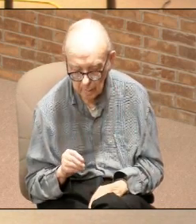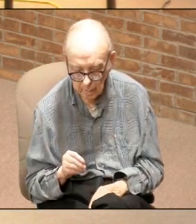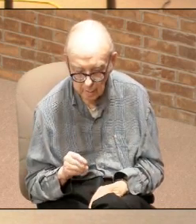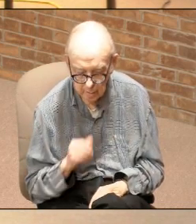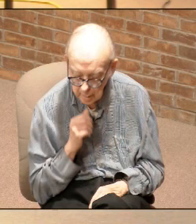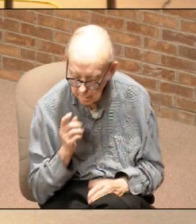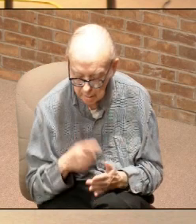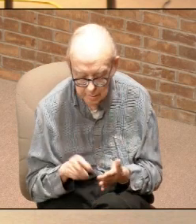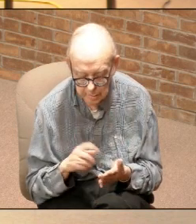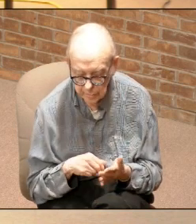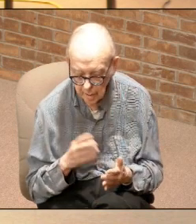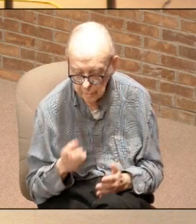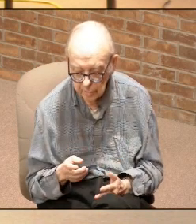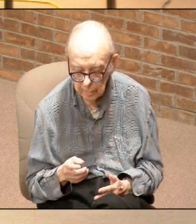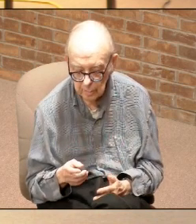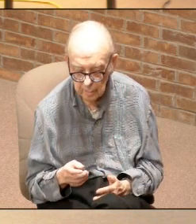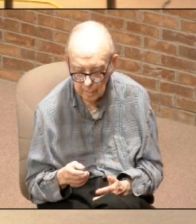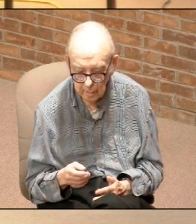not going to criticize you